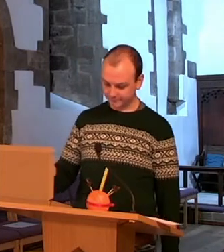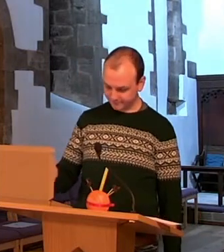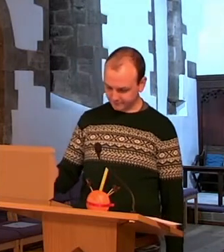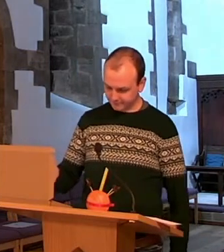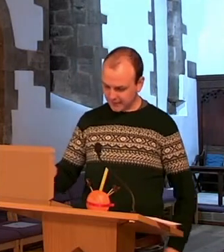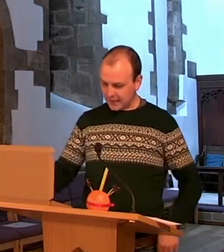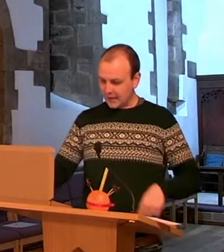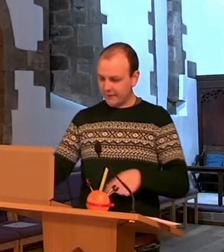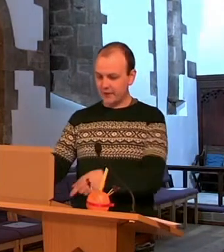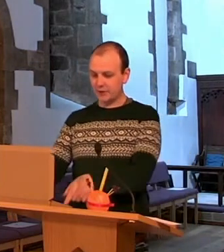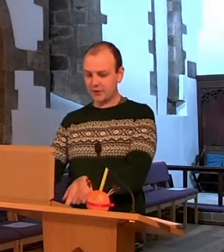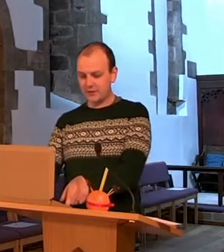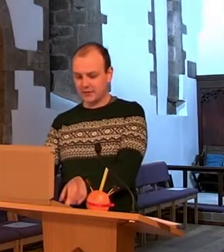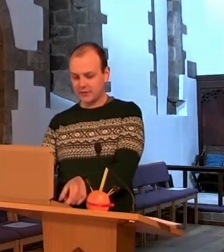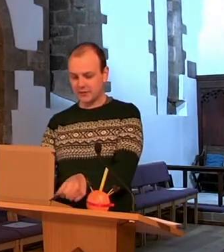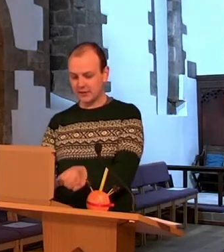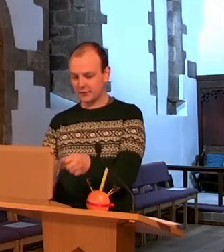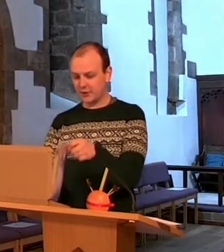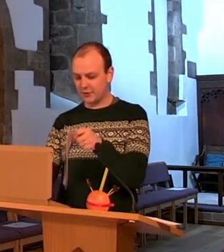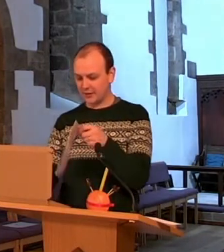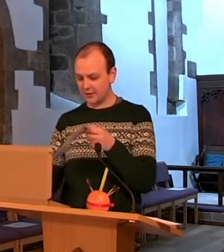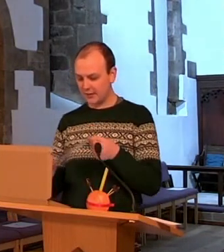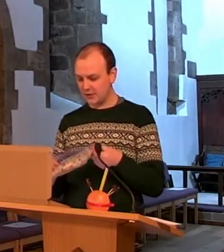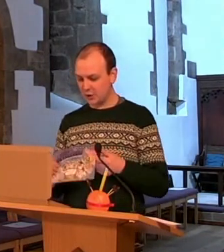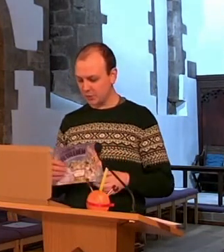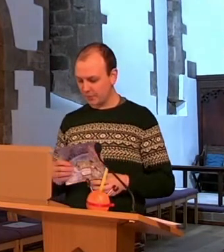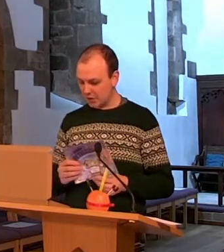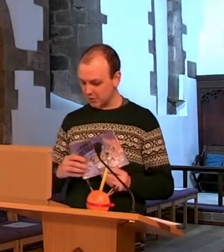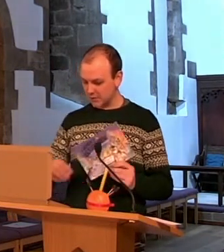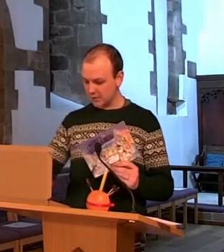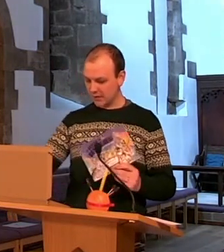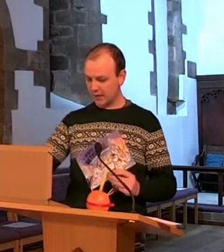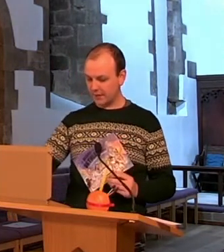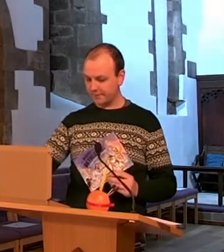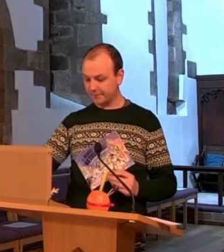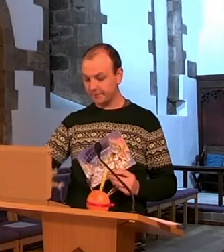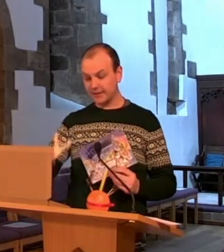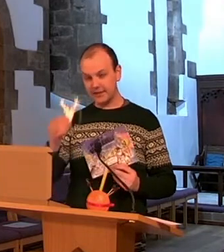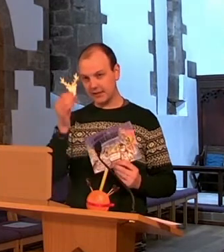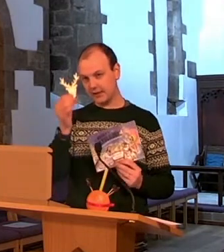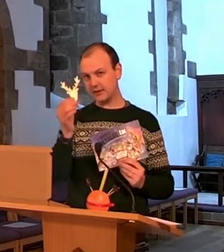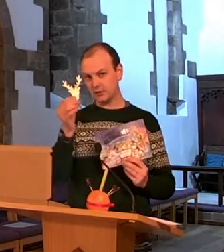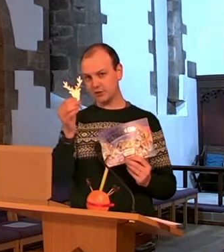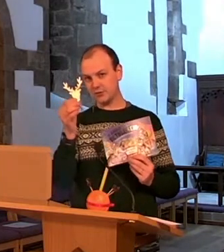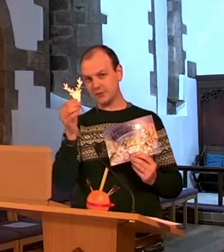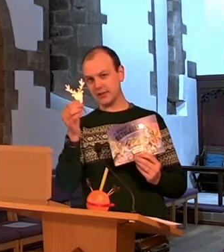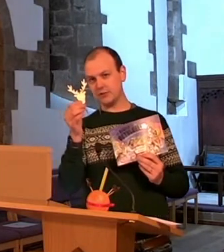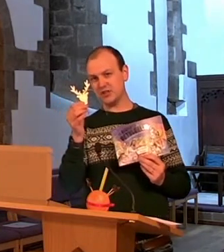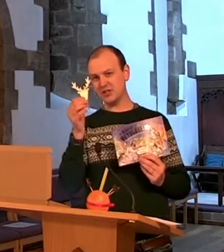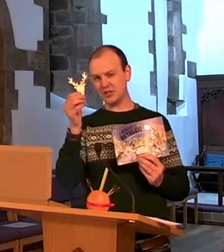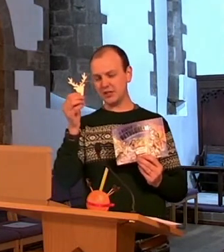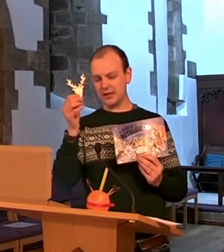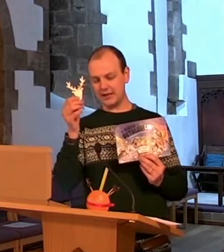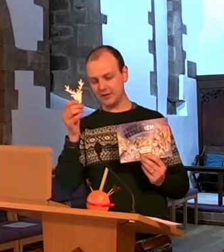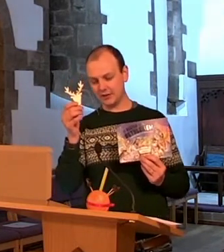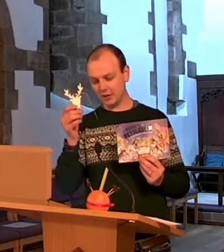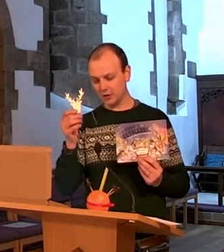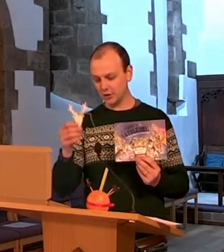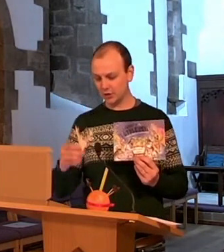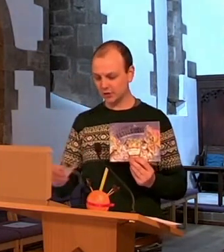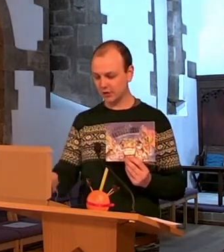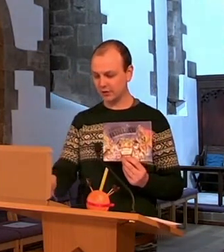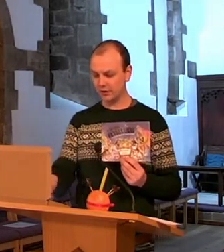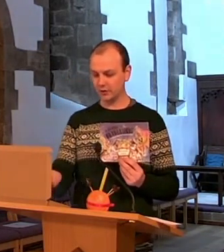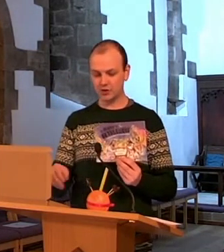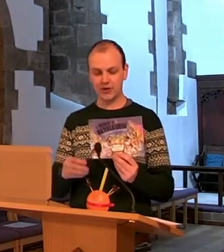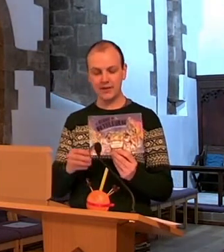cards. The other things, last few things in your box, a little Christmas decoration that you can hang on